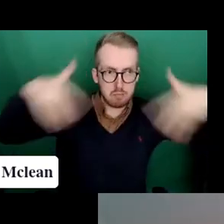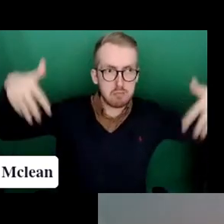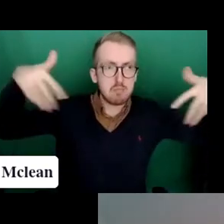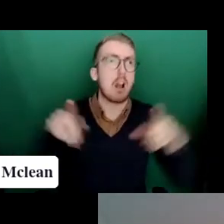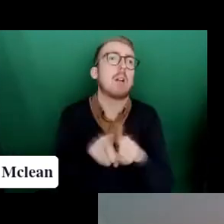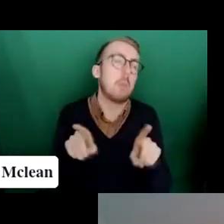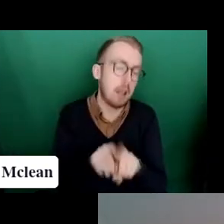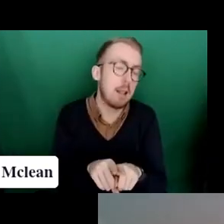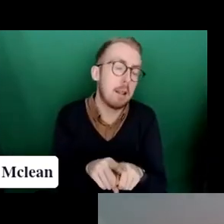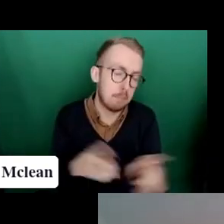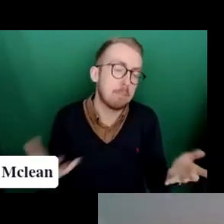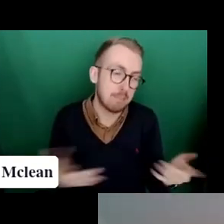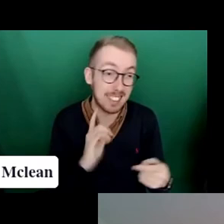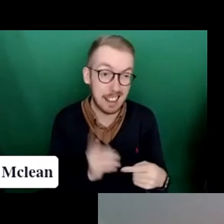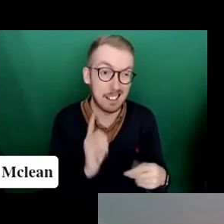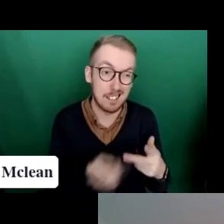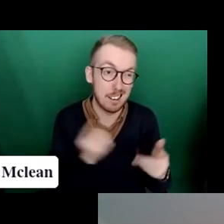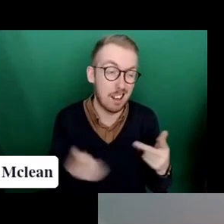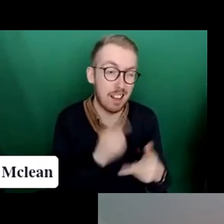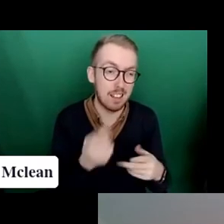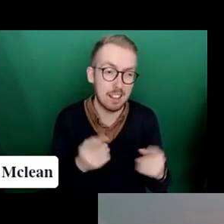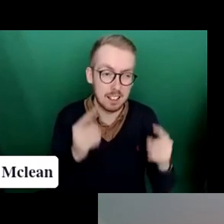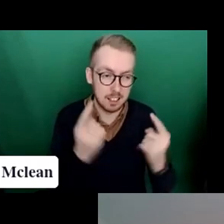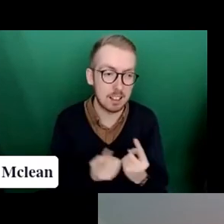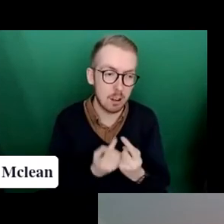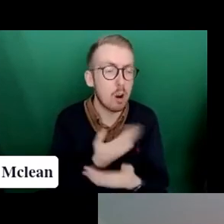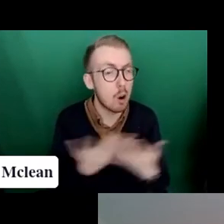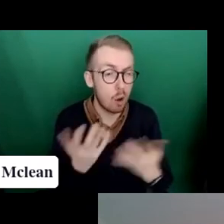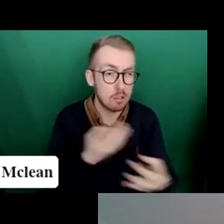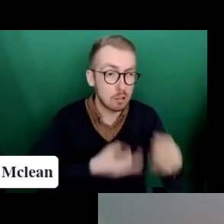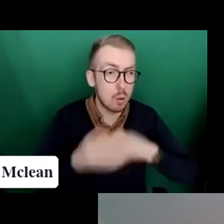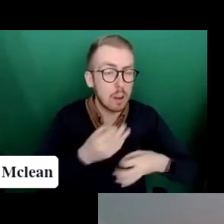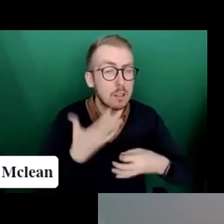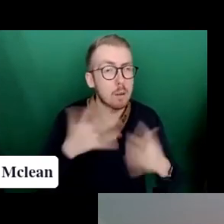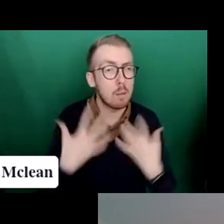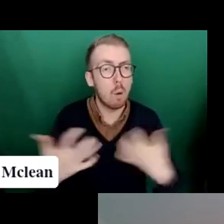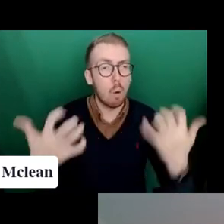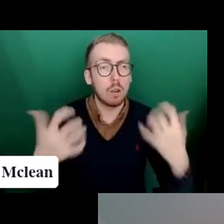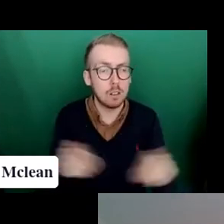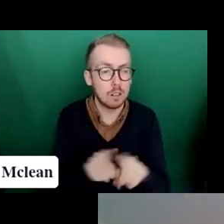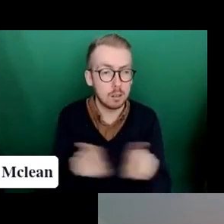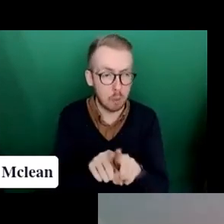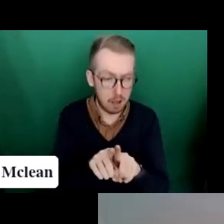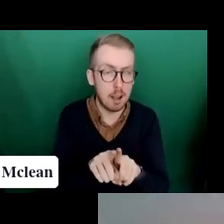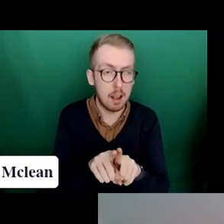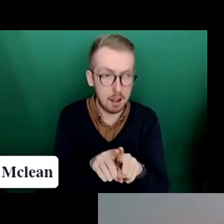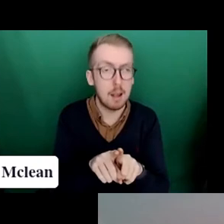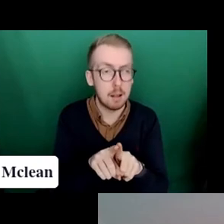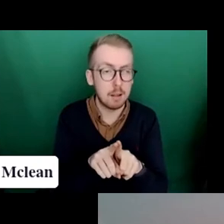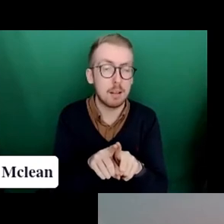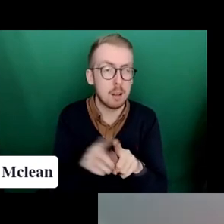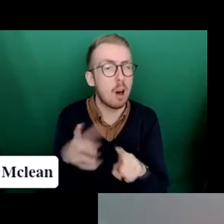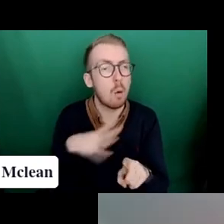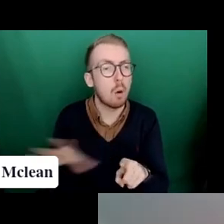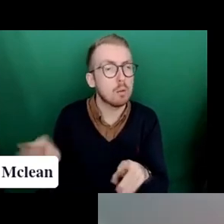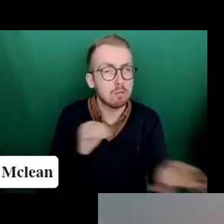some of the things you're talking about. But that's another. I'm getting quite a lot of questions from the audience, which I'd just like to weave in. A